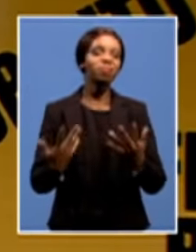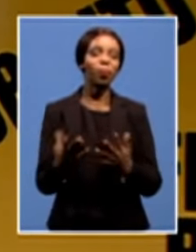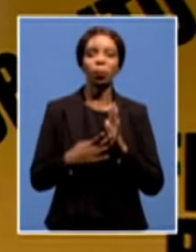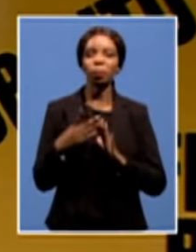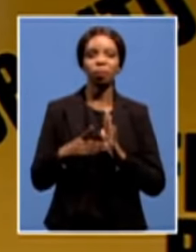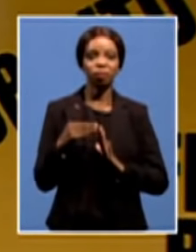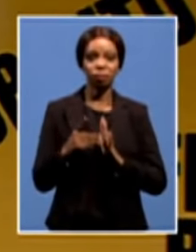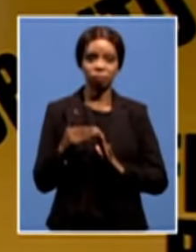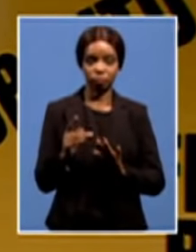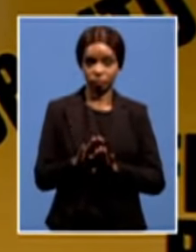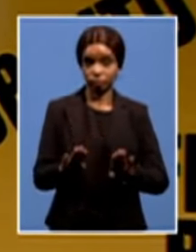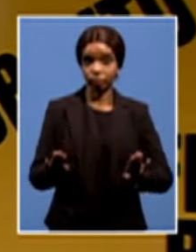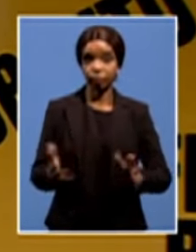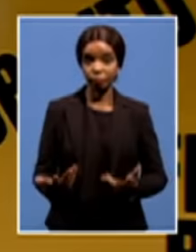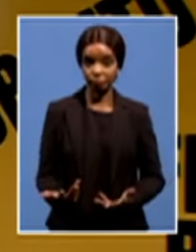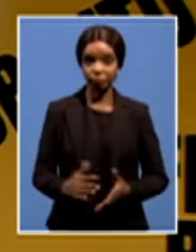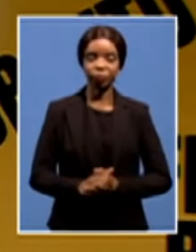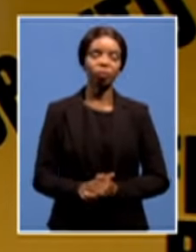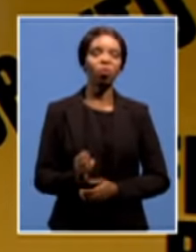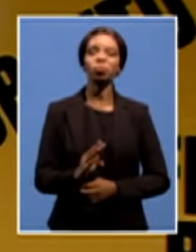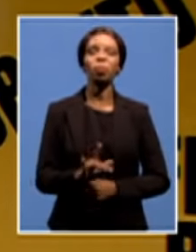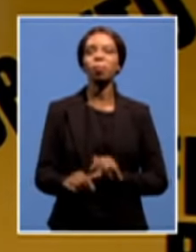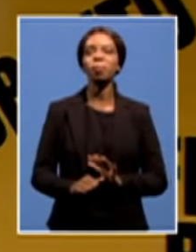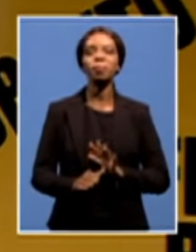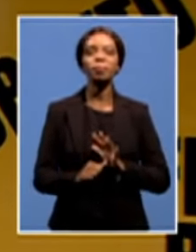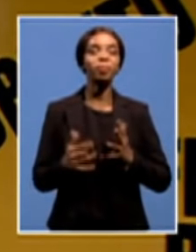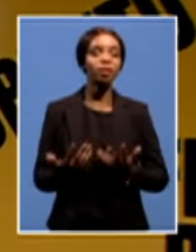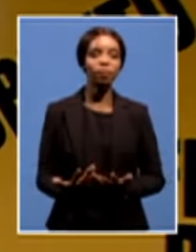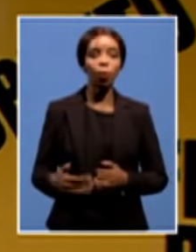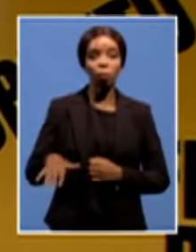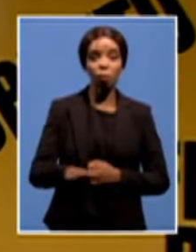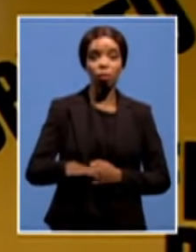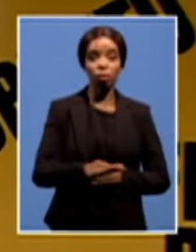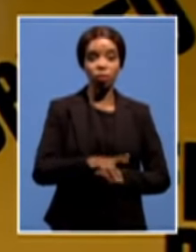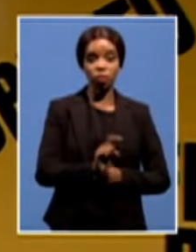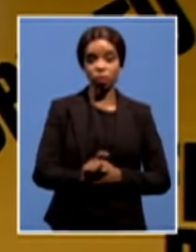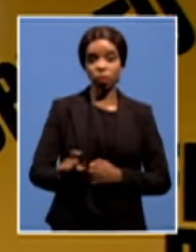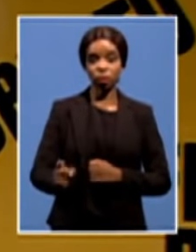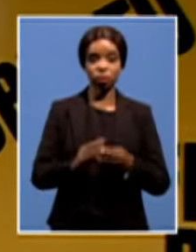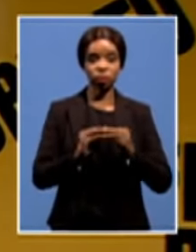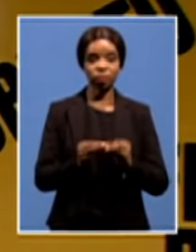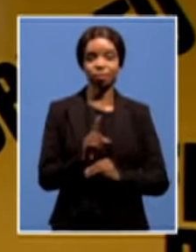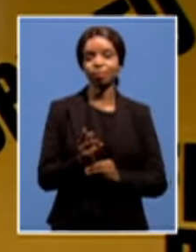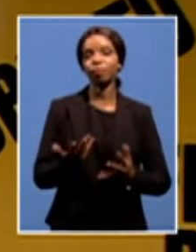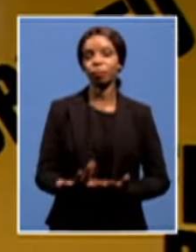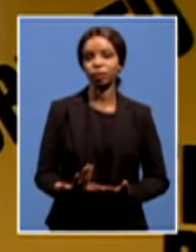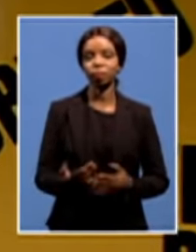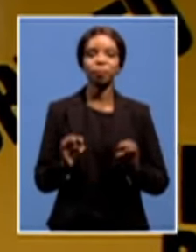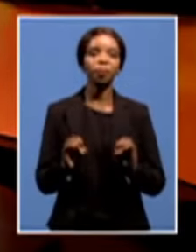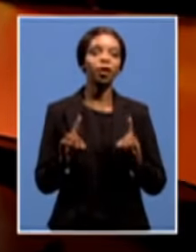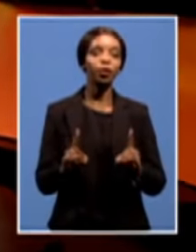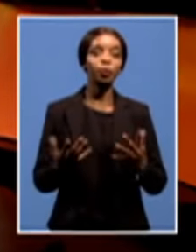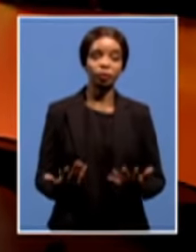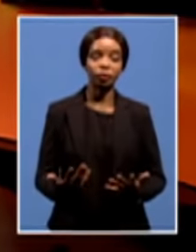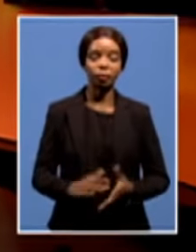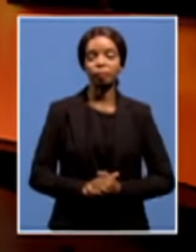and service delivery. The key to a new narrative about these areas will be education. During this